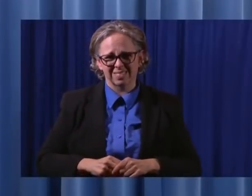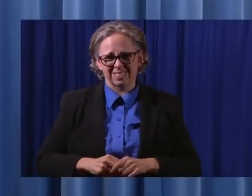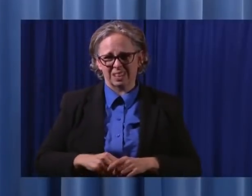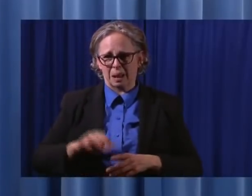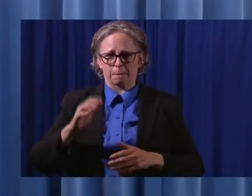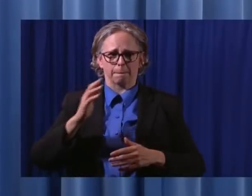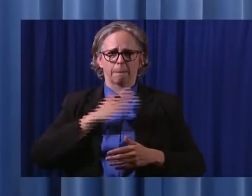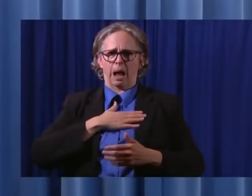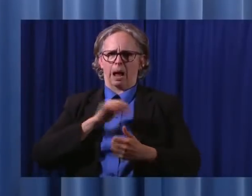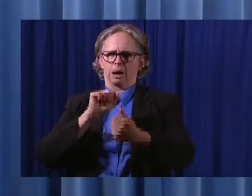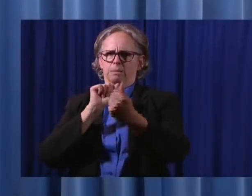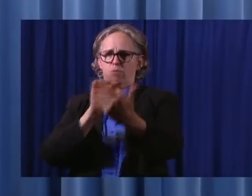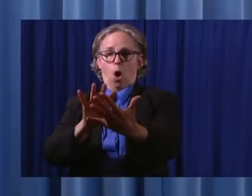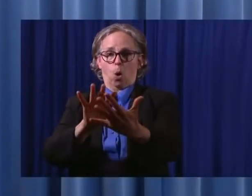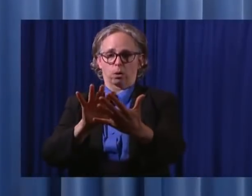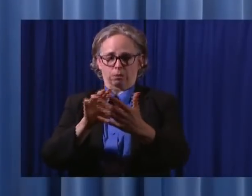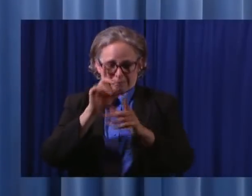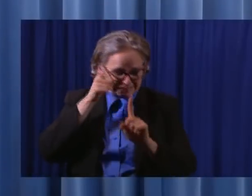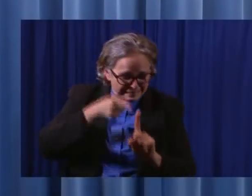what people are doing,